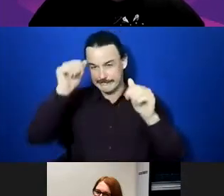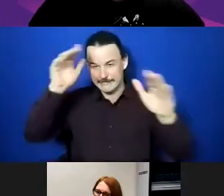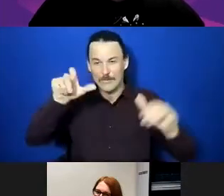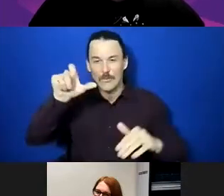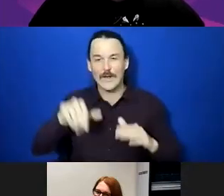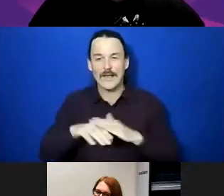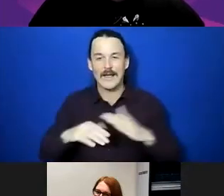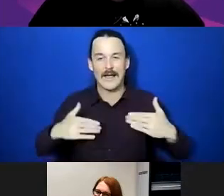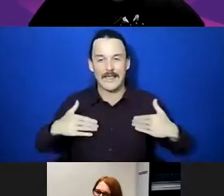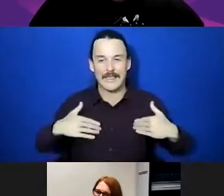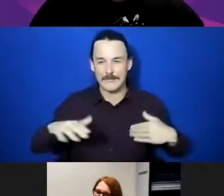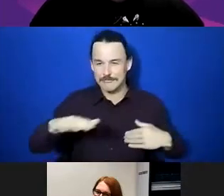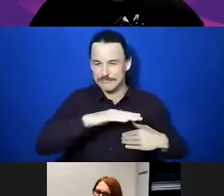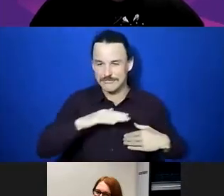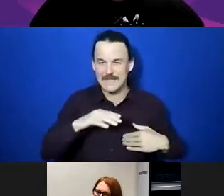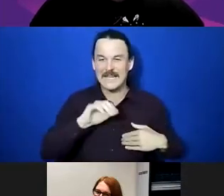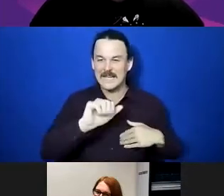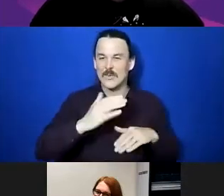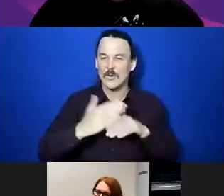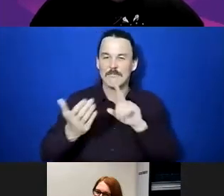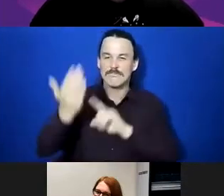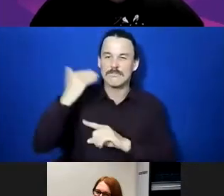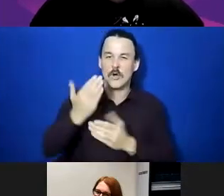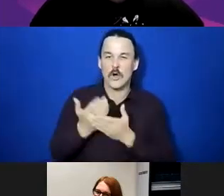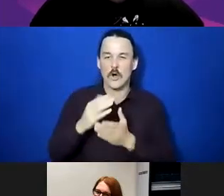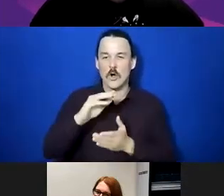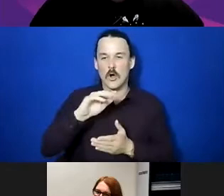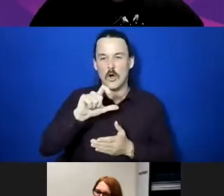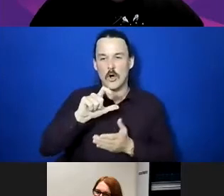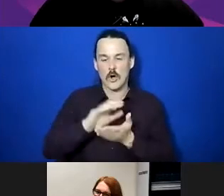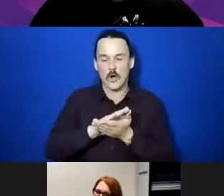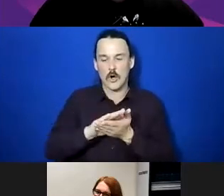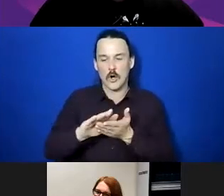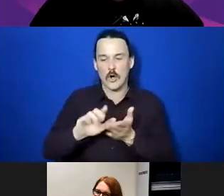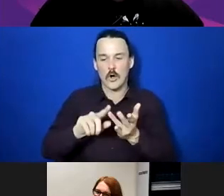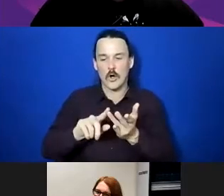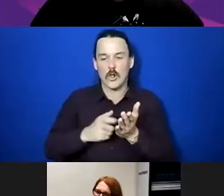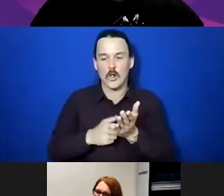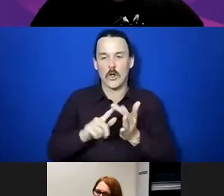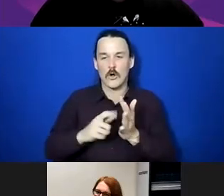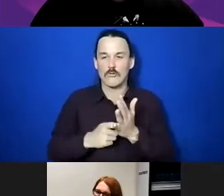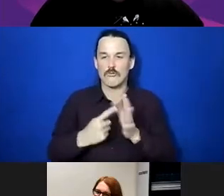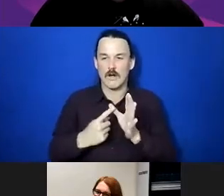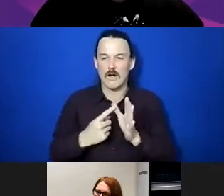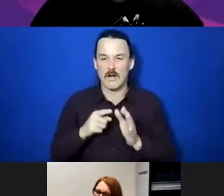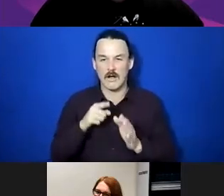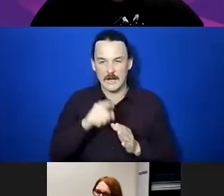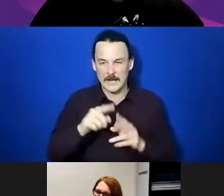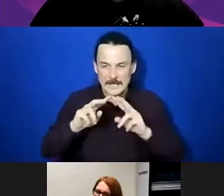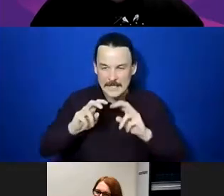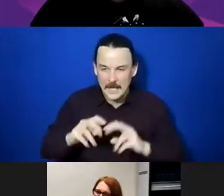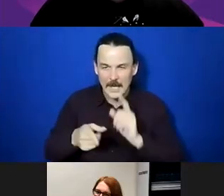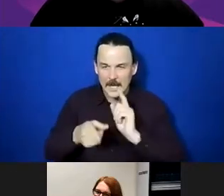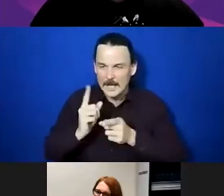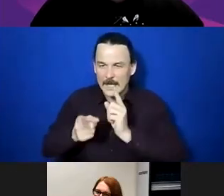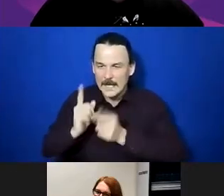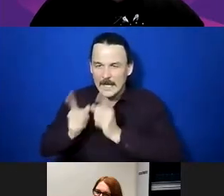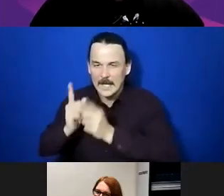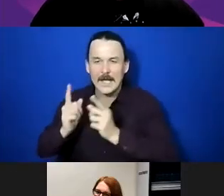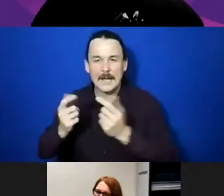his work on cholera, and that was celebrated as a major contribution to the understanding of health in the 19th